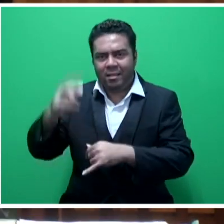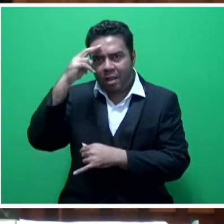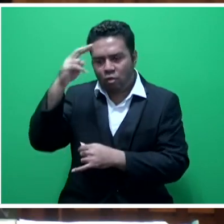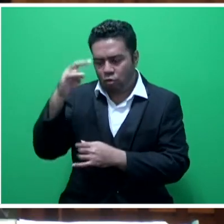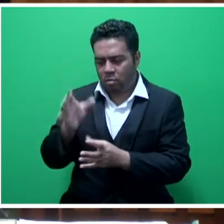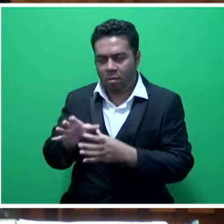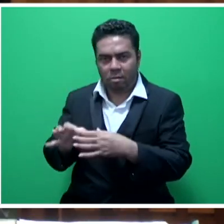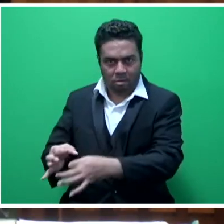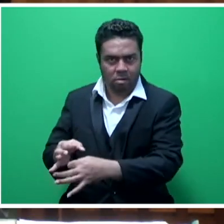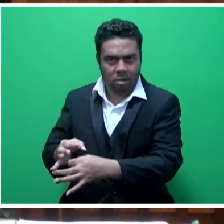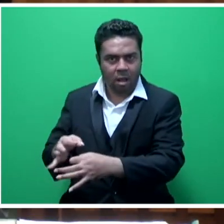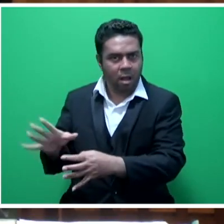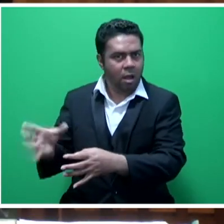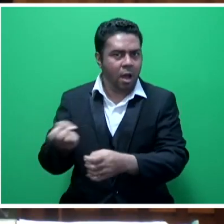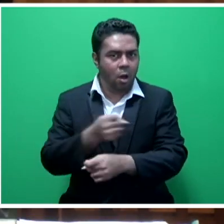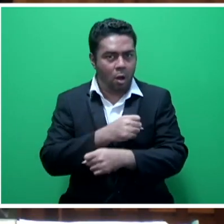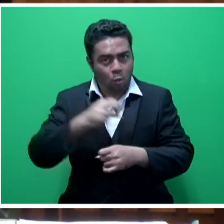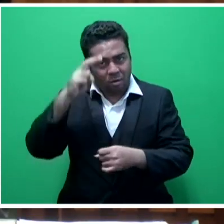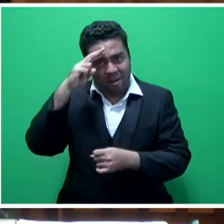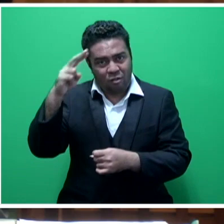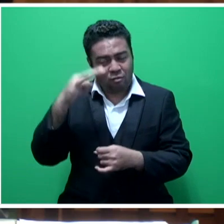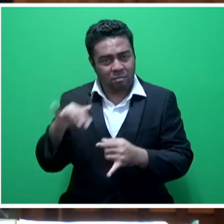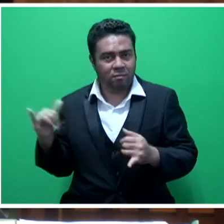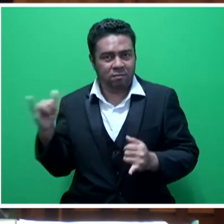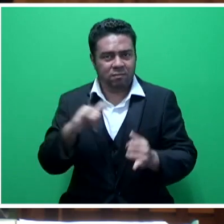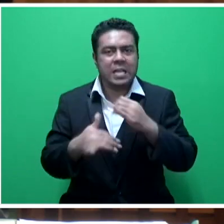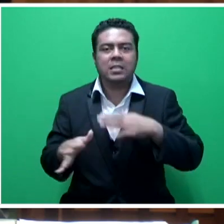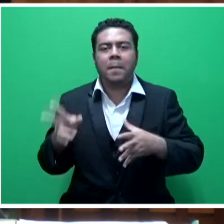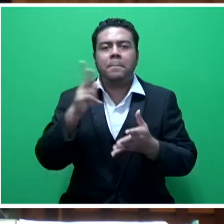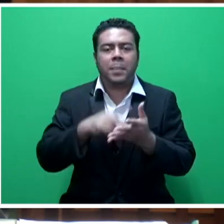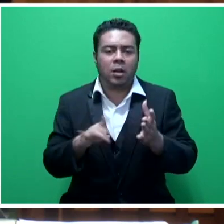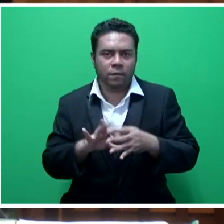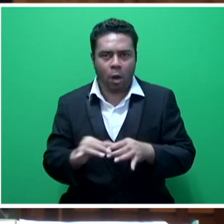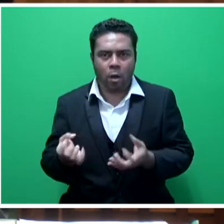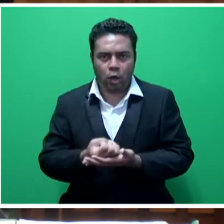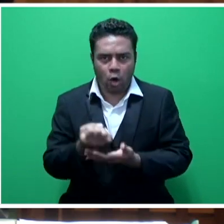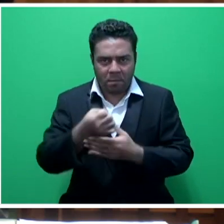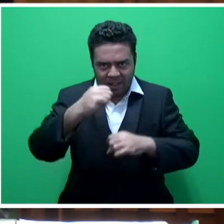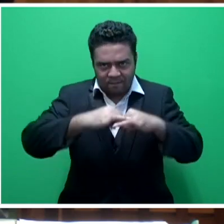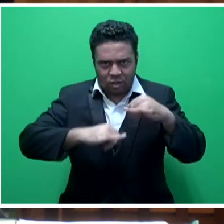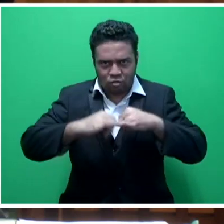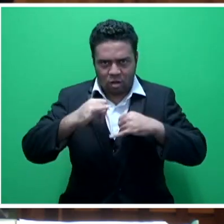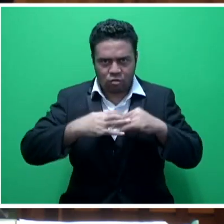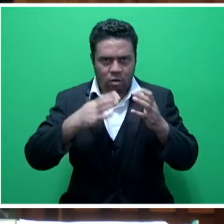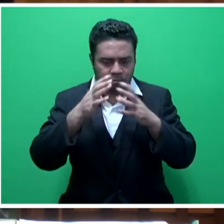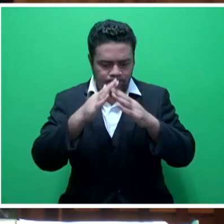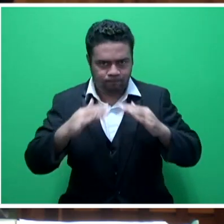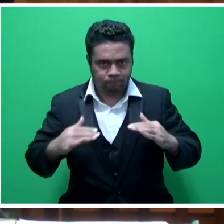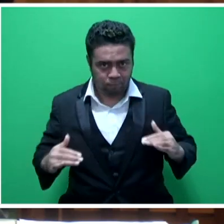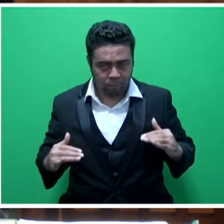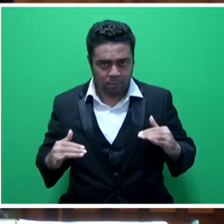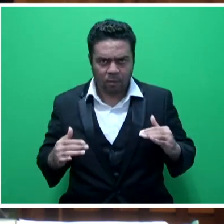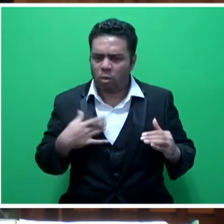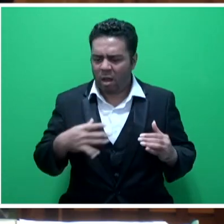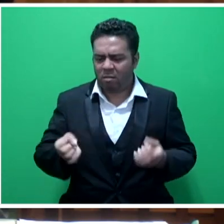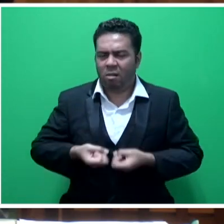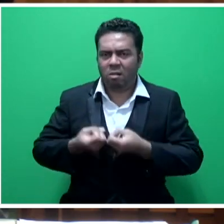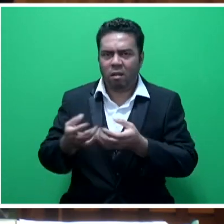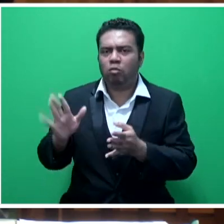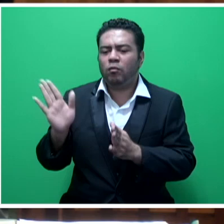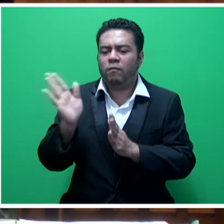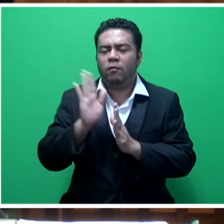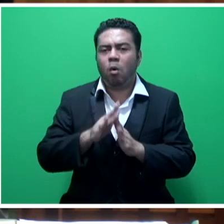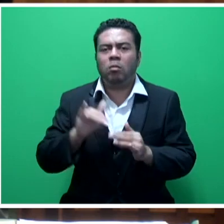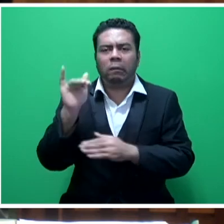Our national carrier is an essential part of our economic infrastructure. We cannot give such a critical piece of our economy away to foreign